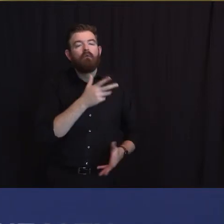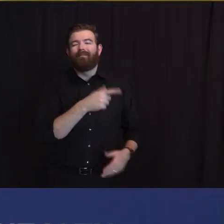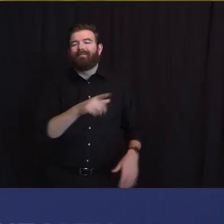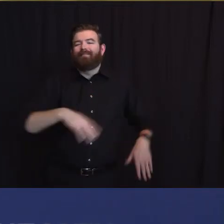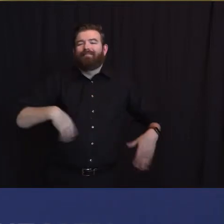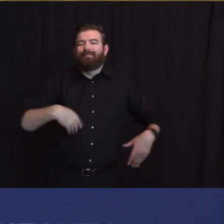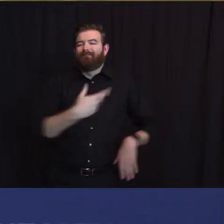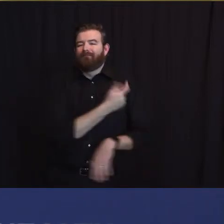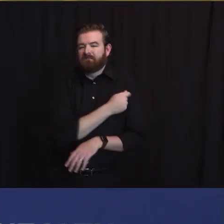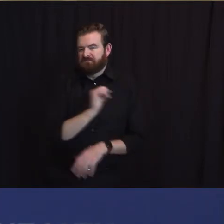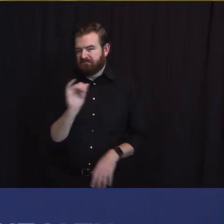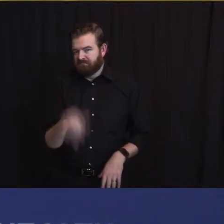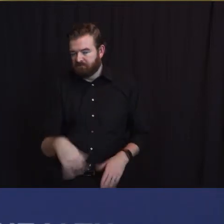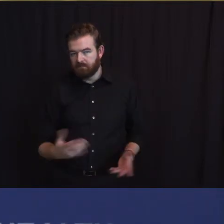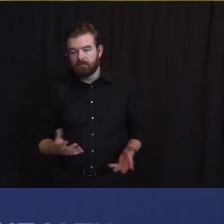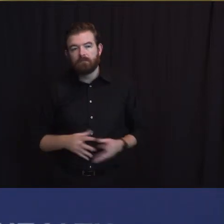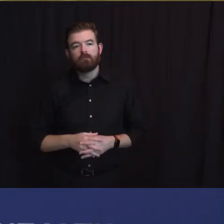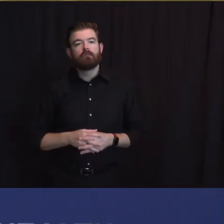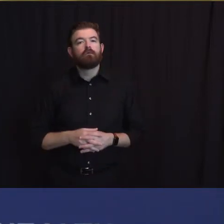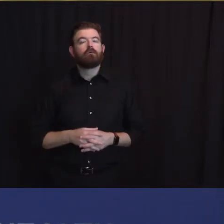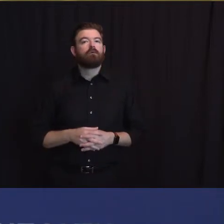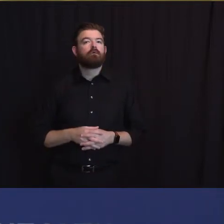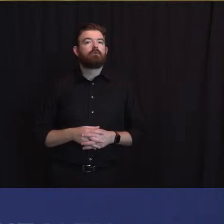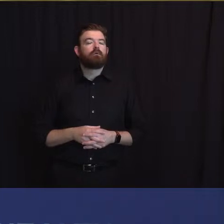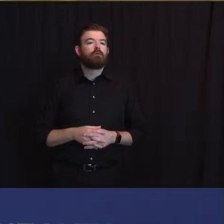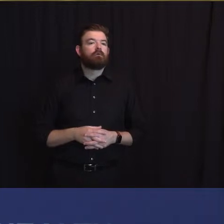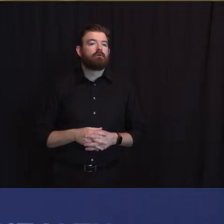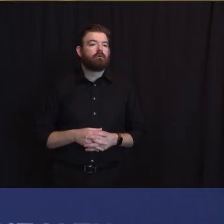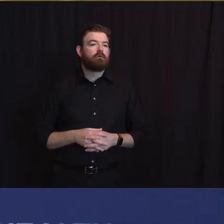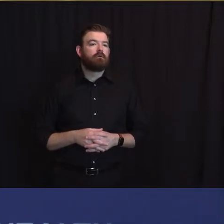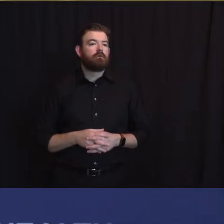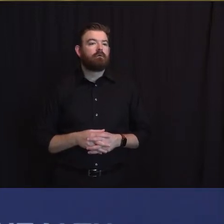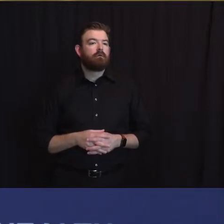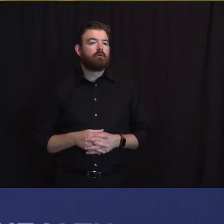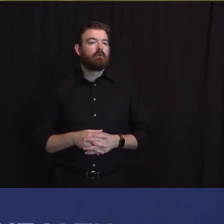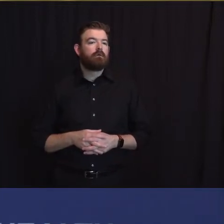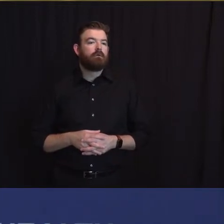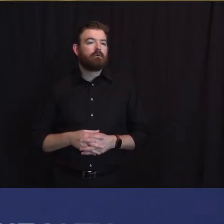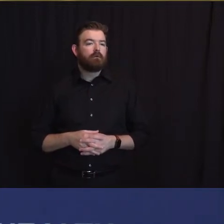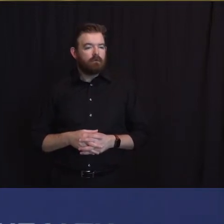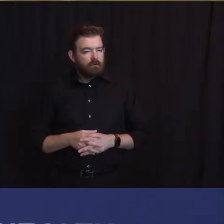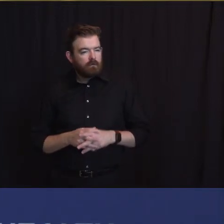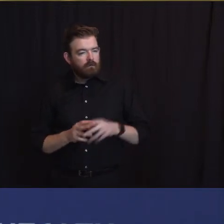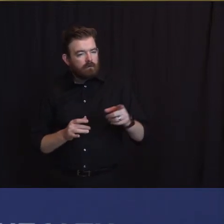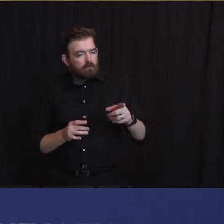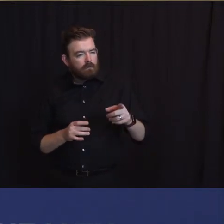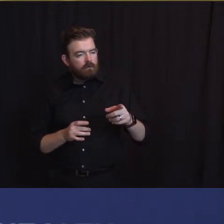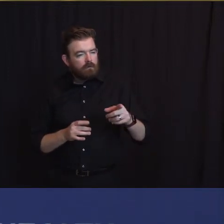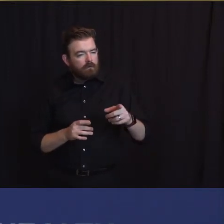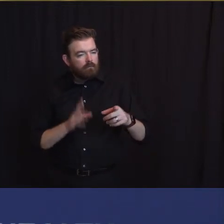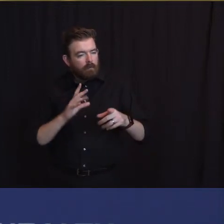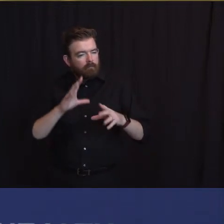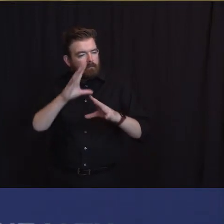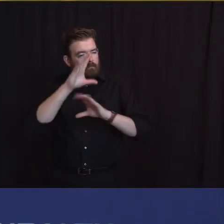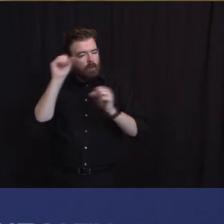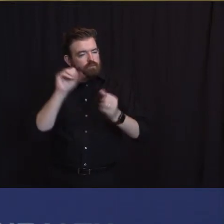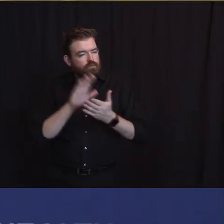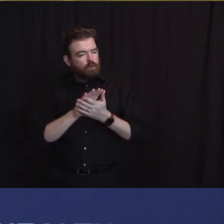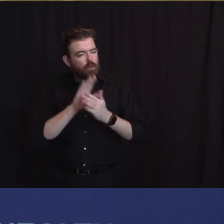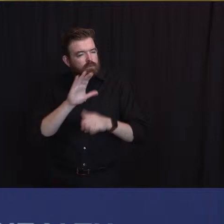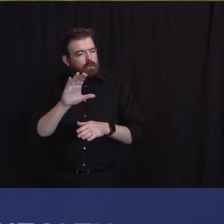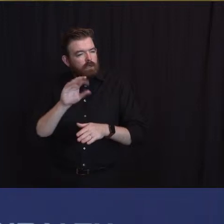I didn't see the letter yet from the superintendent in Ocean County, This is, it's